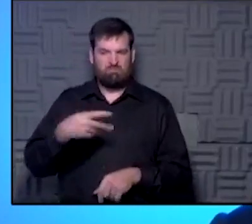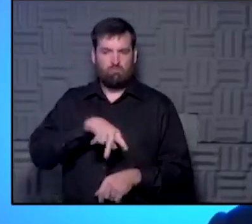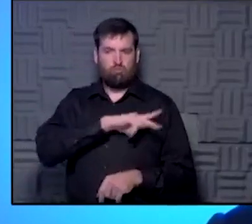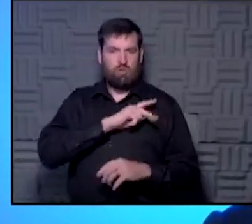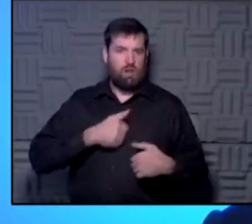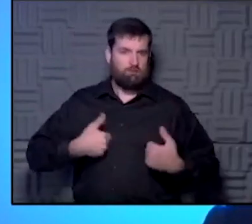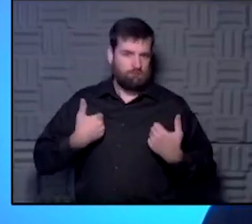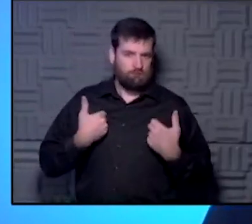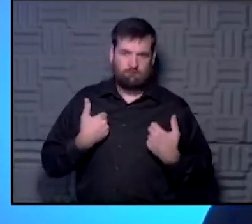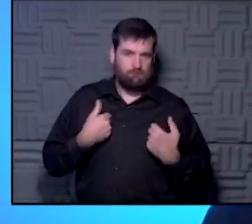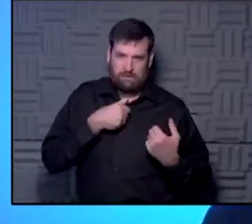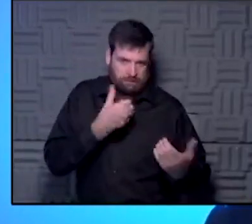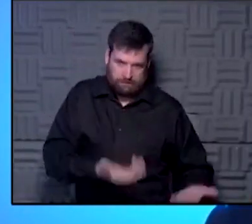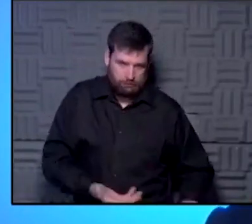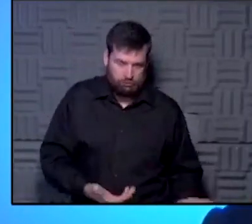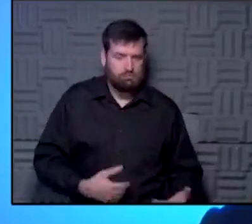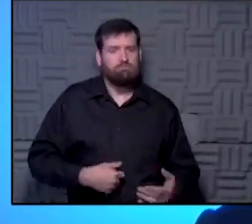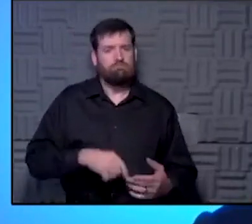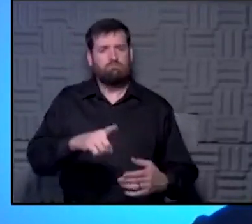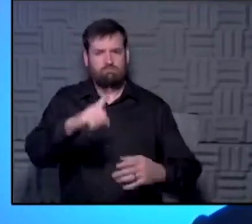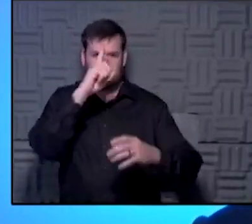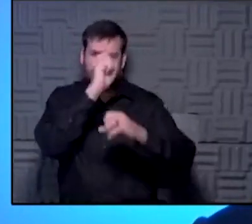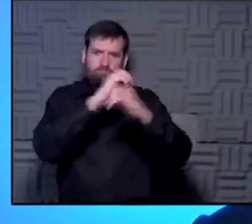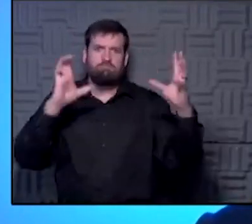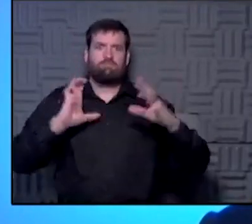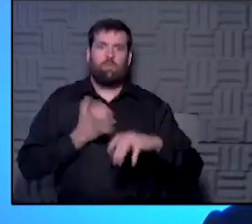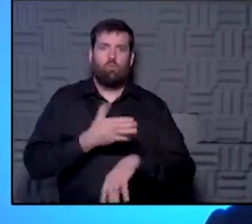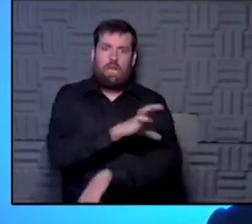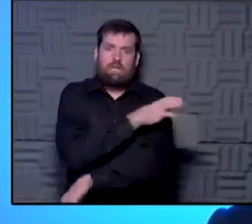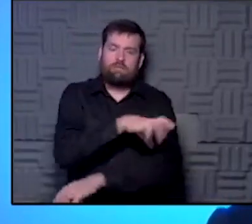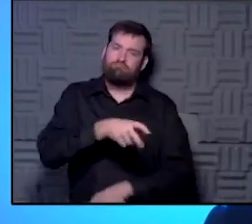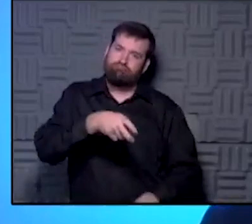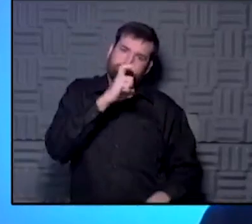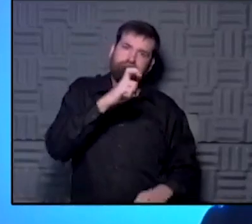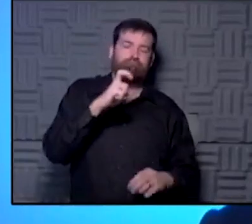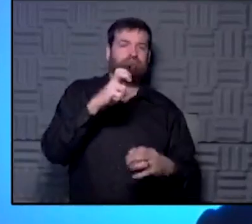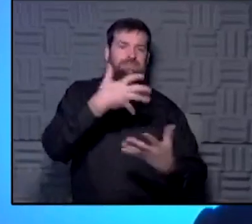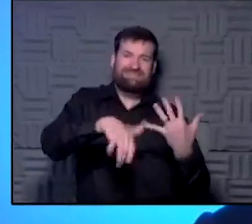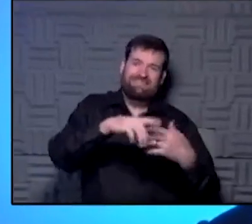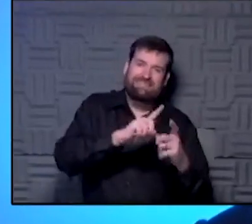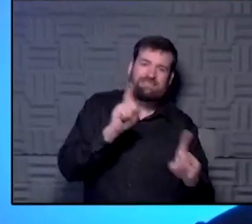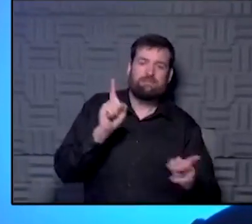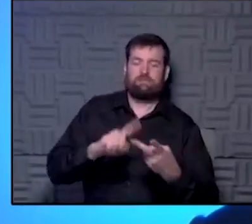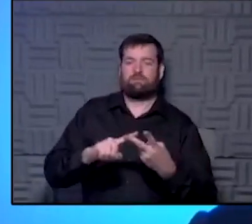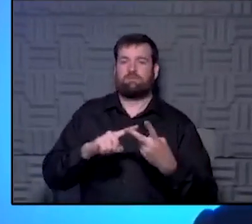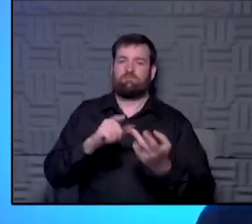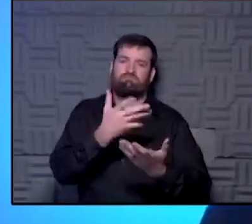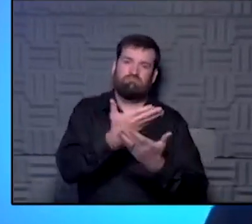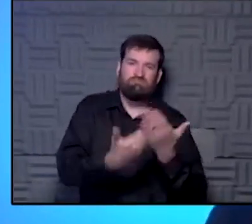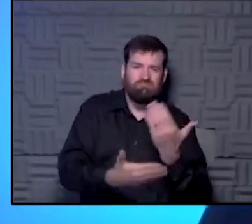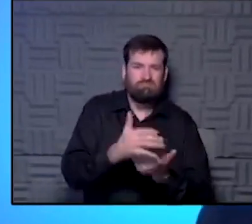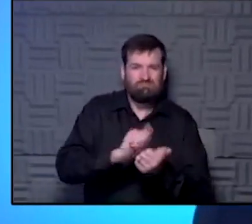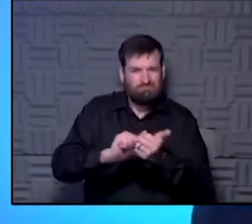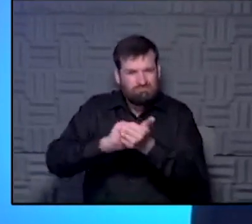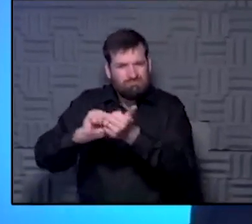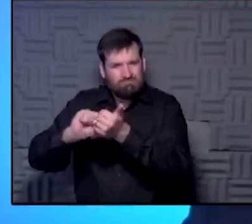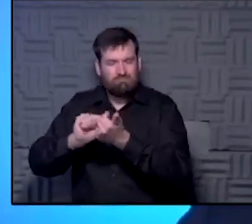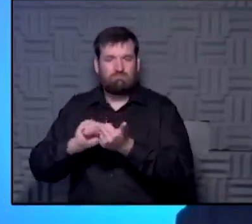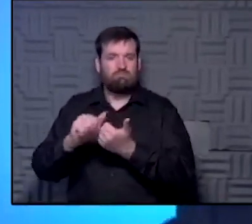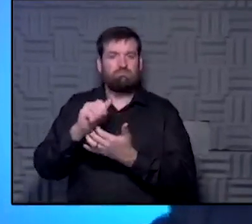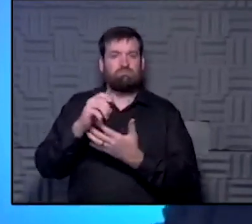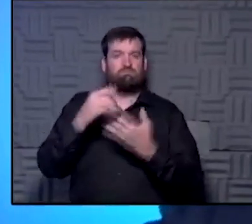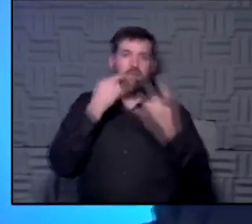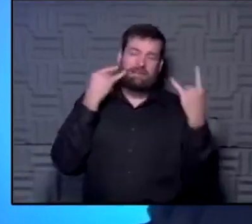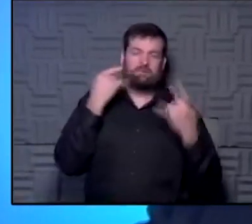lives. And you might imagine in our clinics, we're pretty strict about distancing and masking, washing hands, and all of those behaviors we're asking everyone to